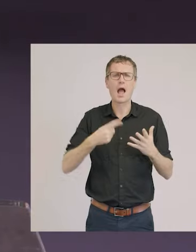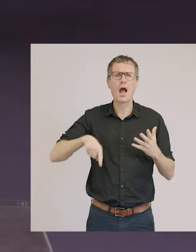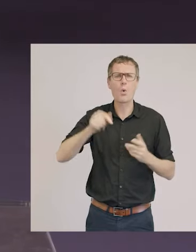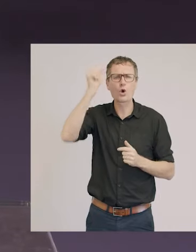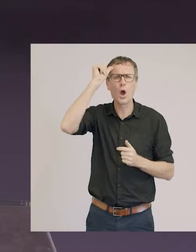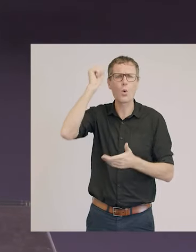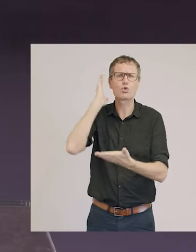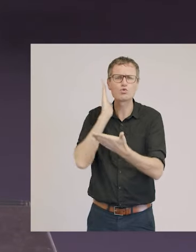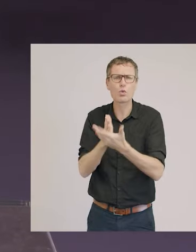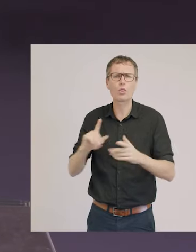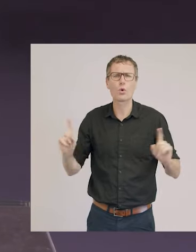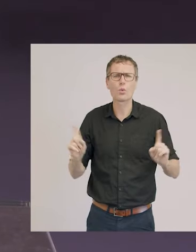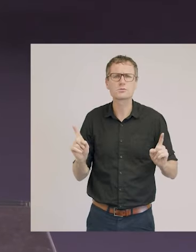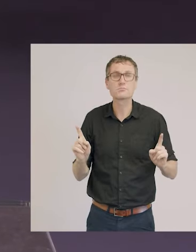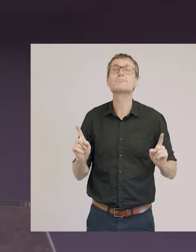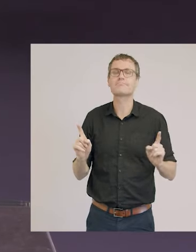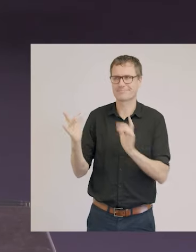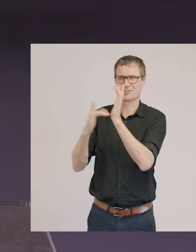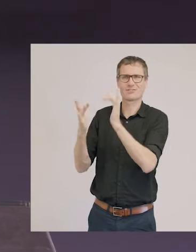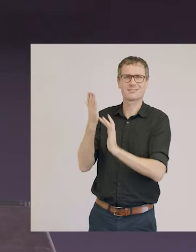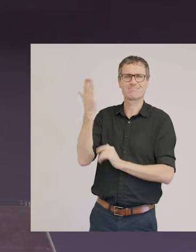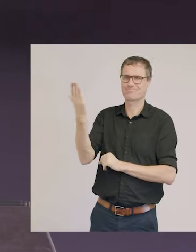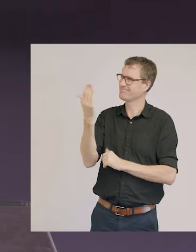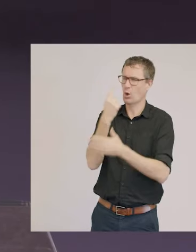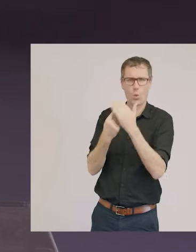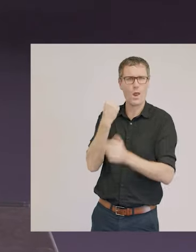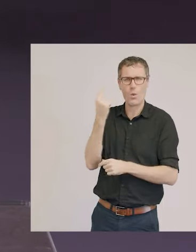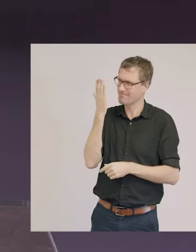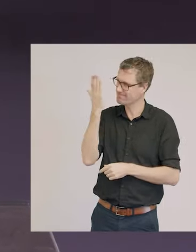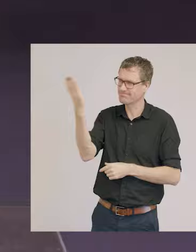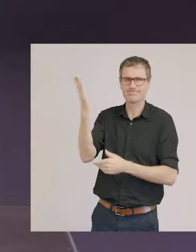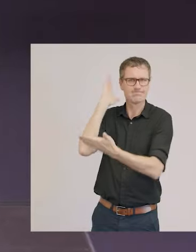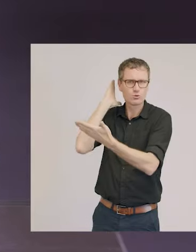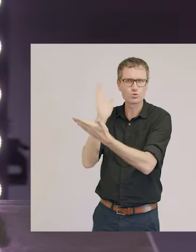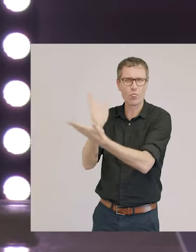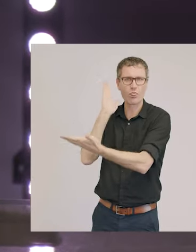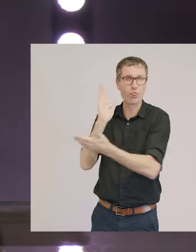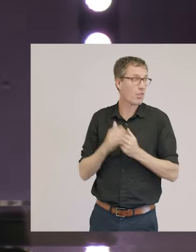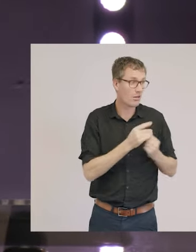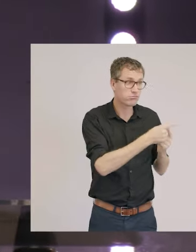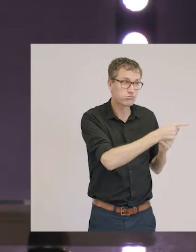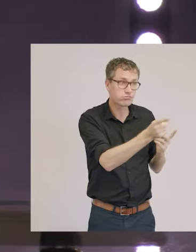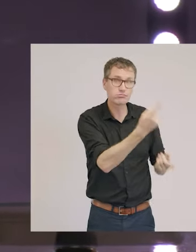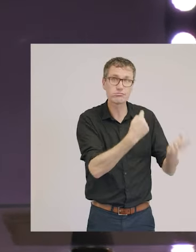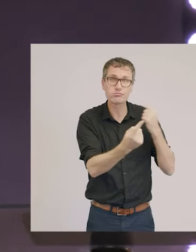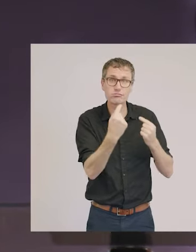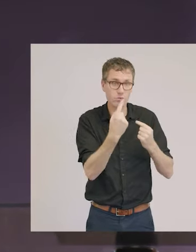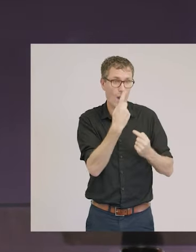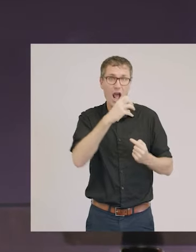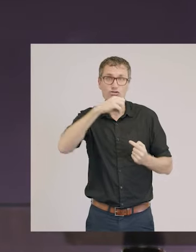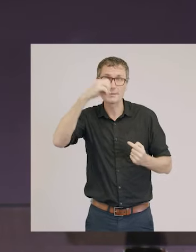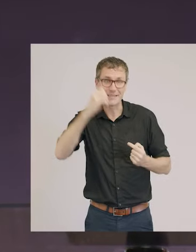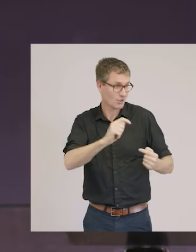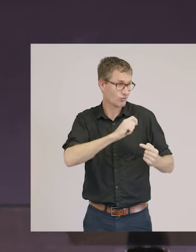one person that we can come to who is truth, and his name is Jesus. Friends, you cannot 100% trust anyone